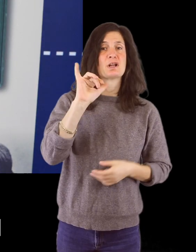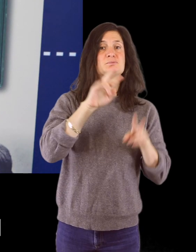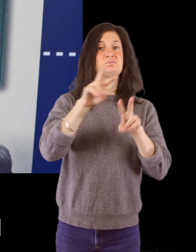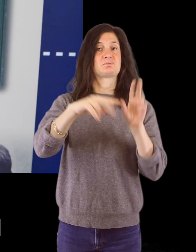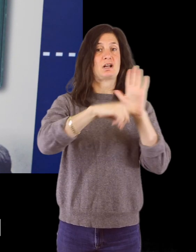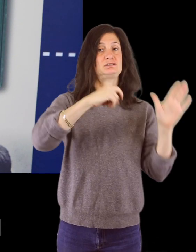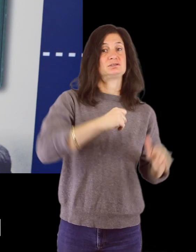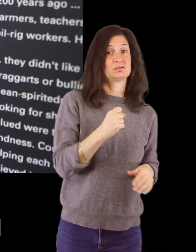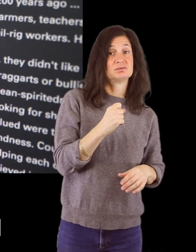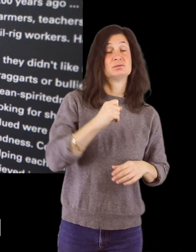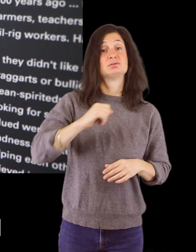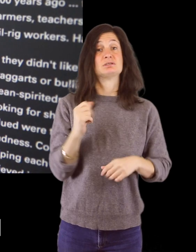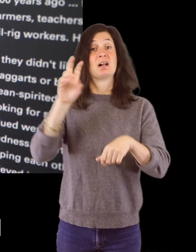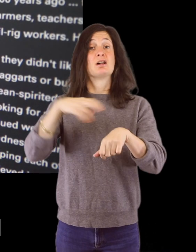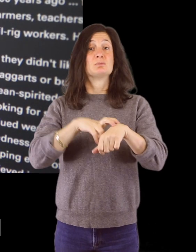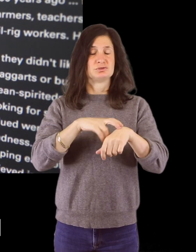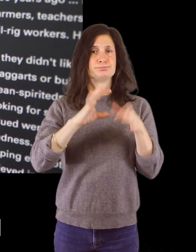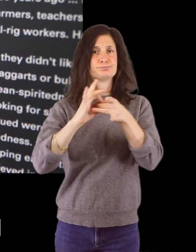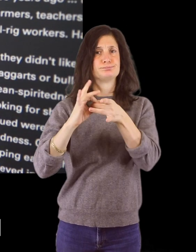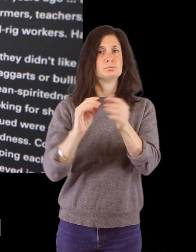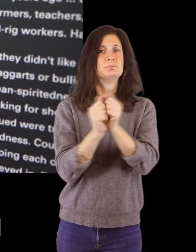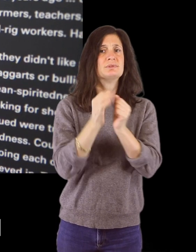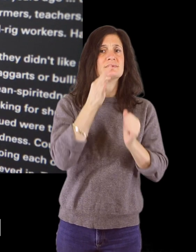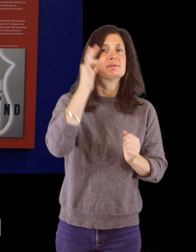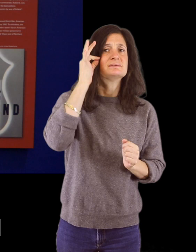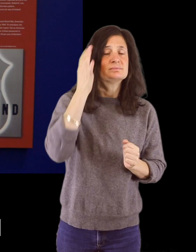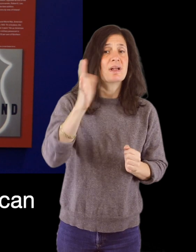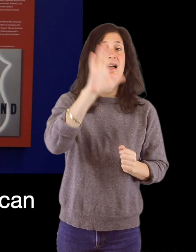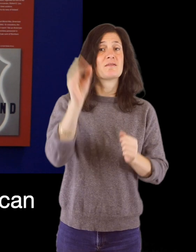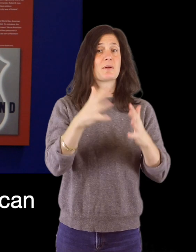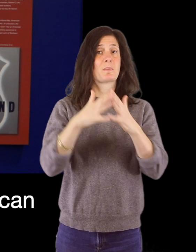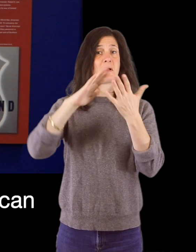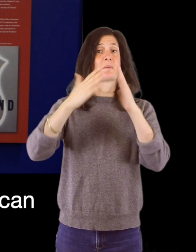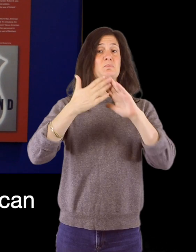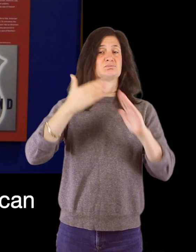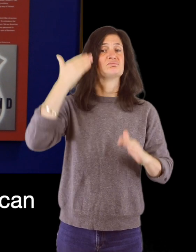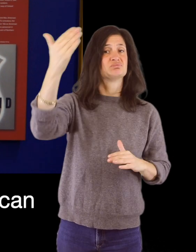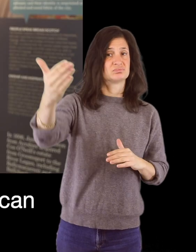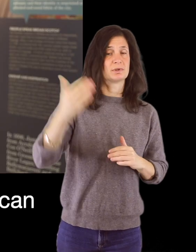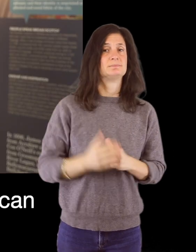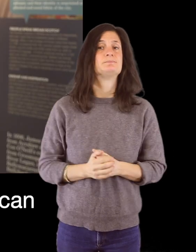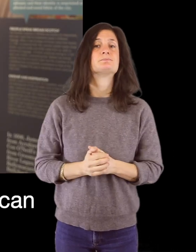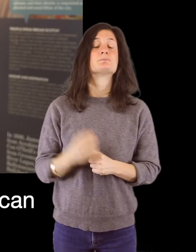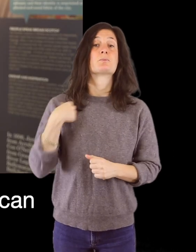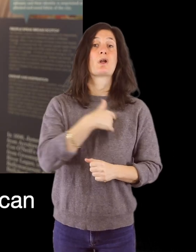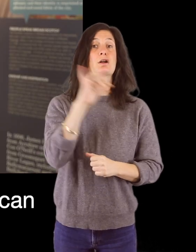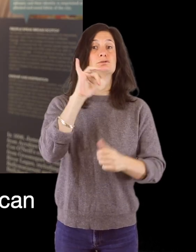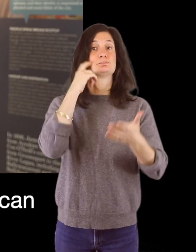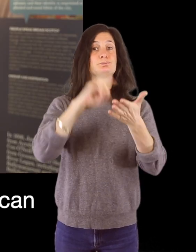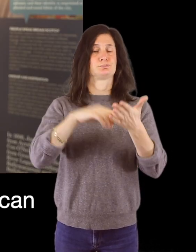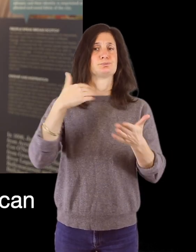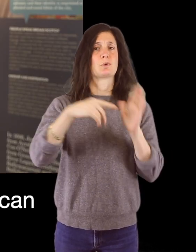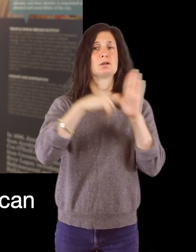The centre also looks at how the Ulster Scots or Scots-Irish engaged with Native Americans and with the African American